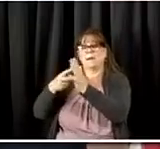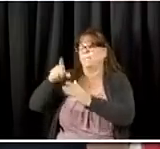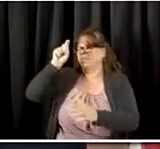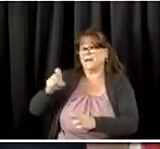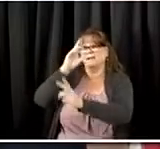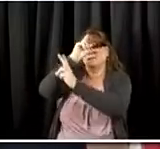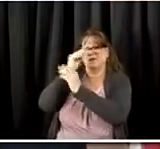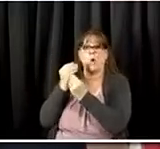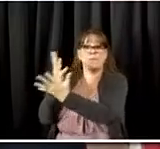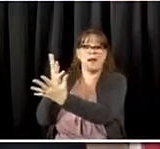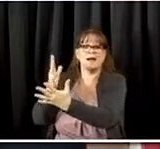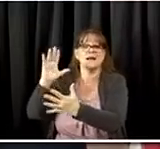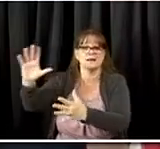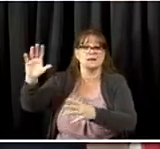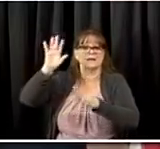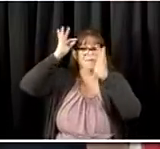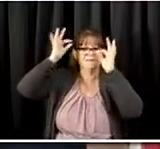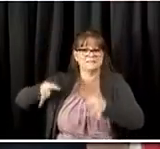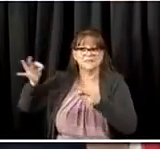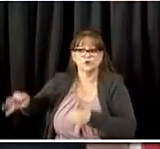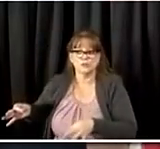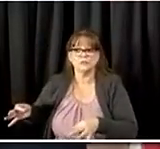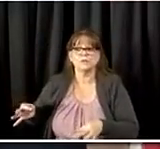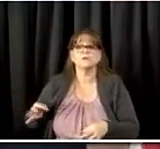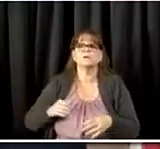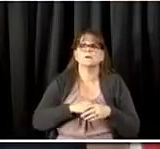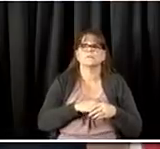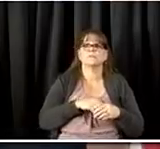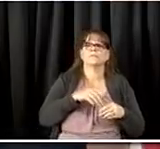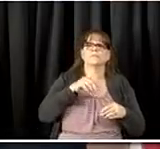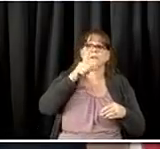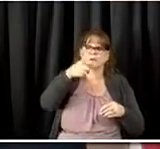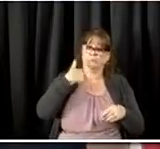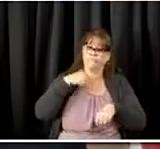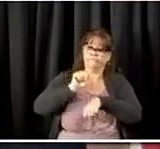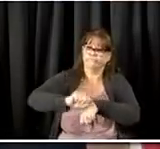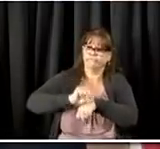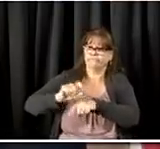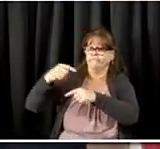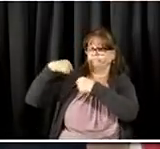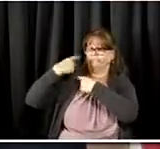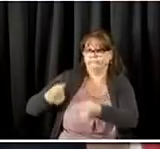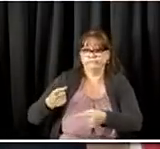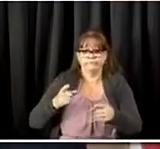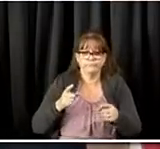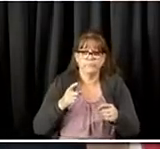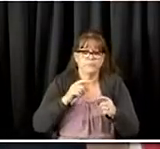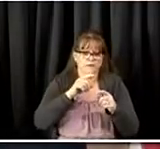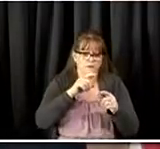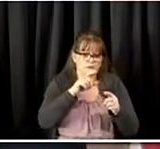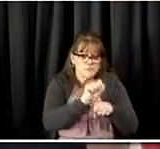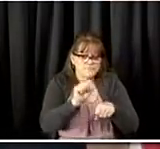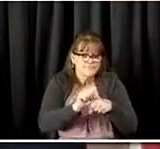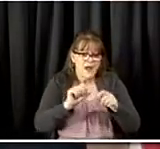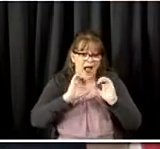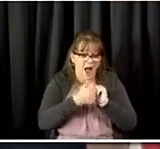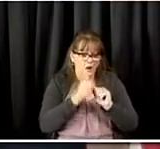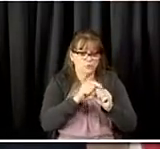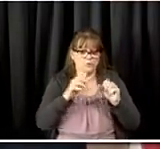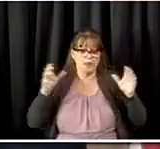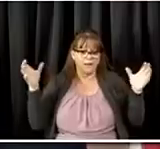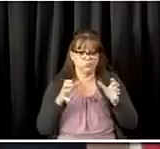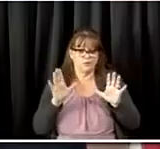teachers and school districts and schools and families to get kids back to in-person learning in January for next semester, to have a minimum number of interruptions.